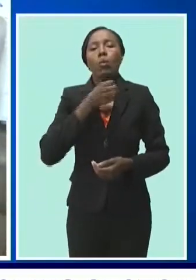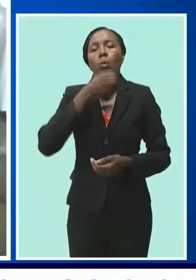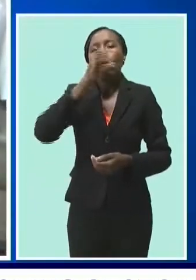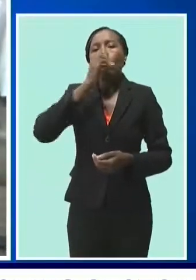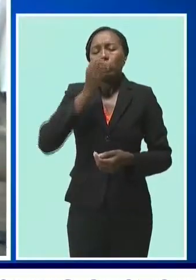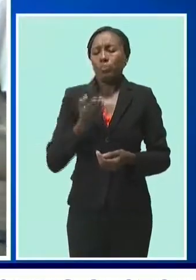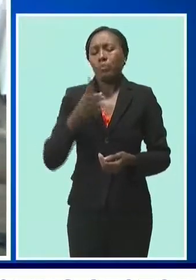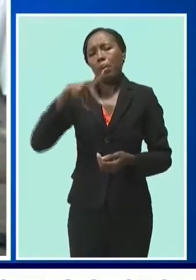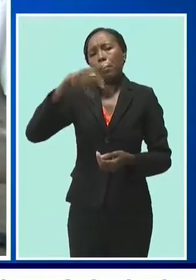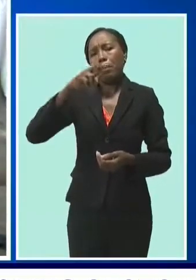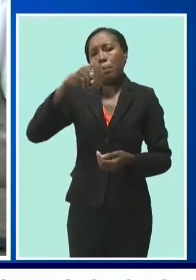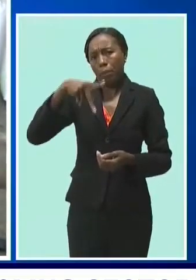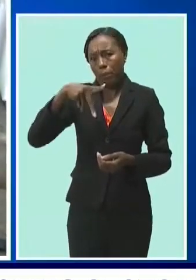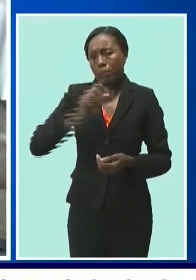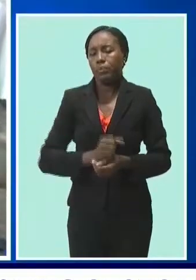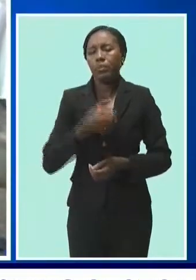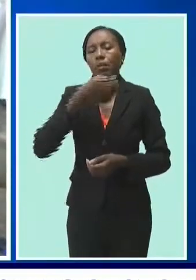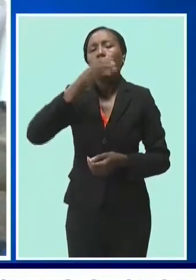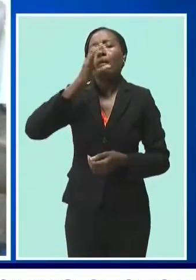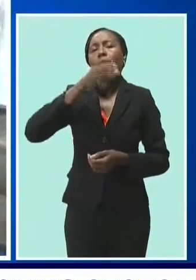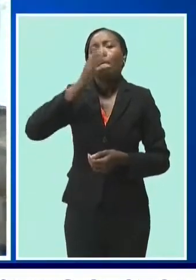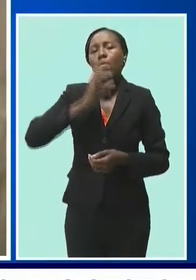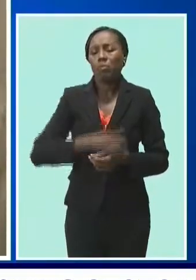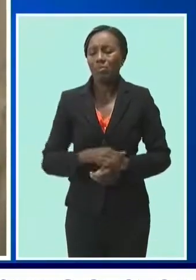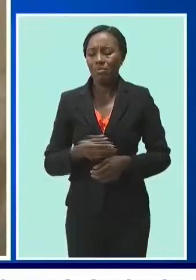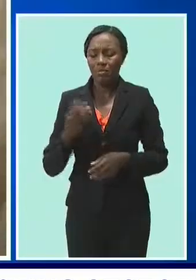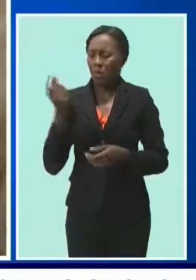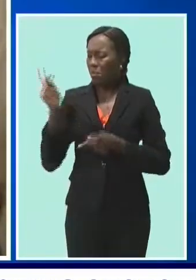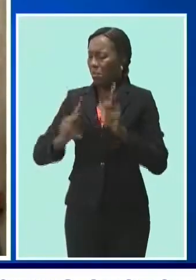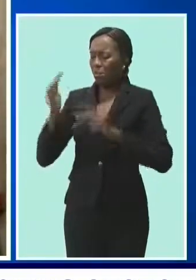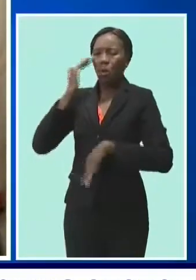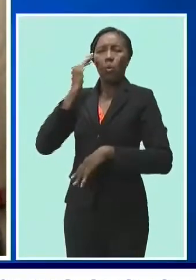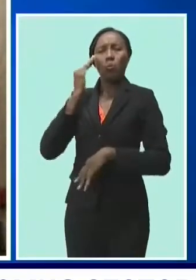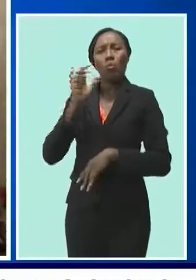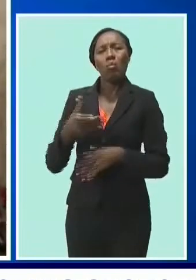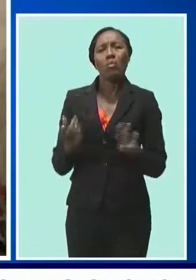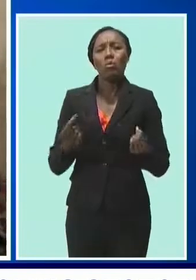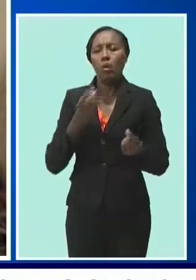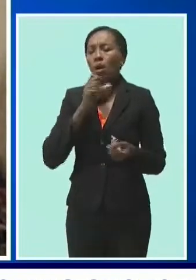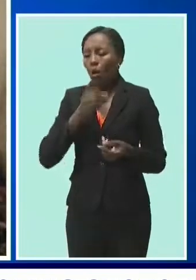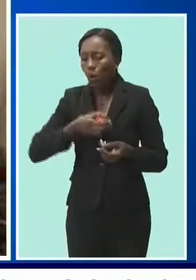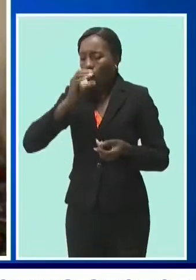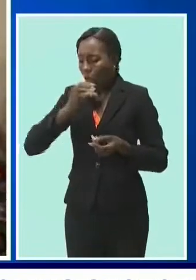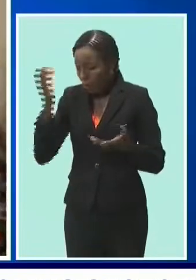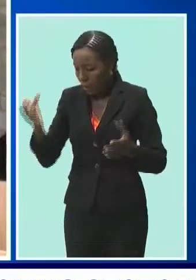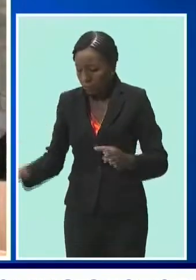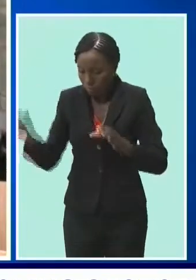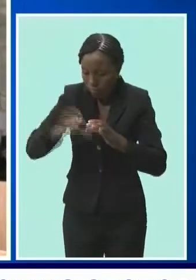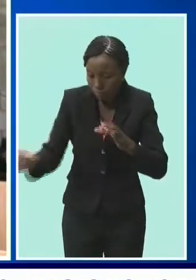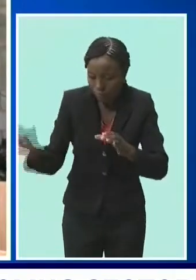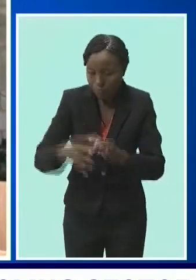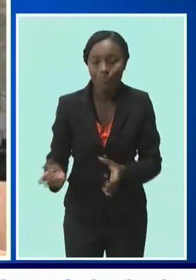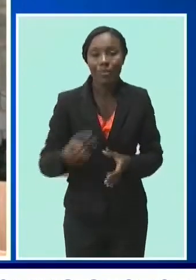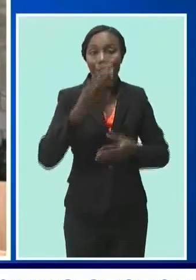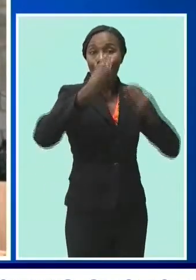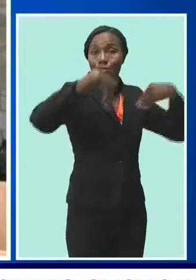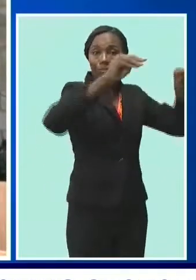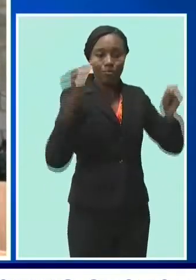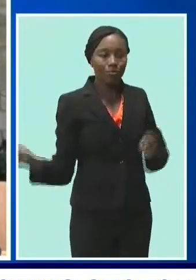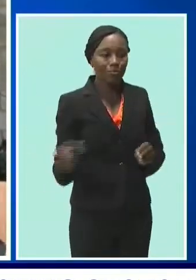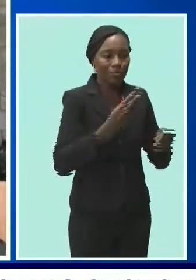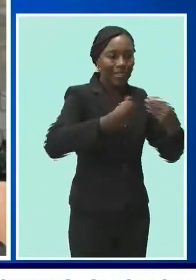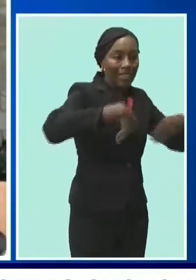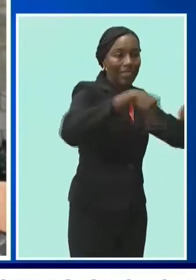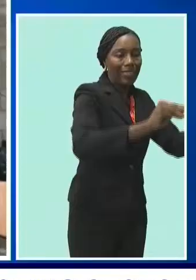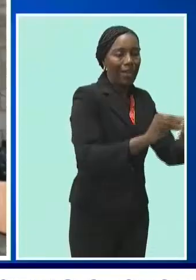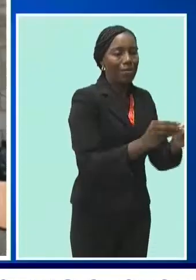drink bottle, because everybody know that you can get back money on that particular bottle, you